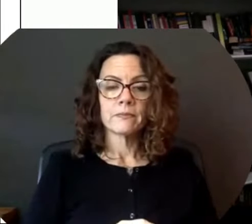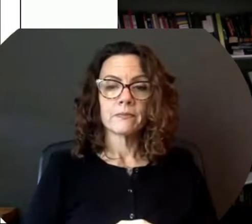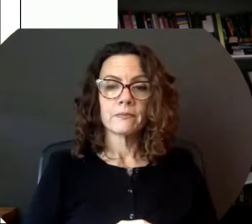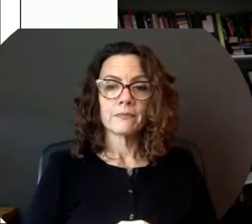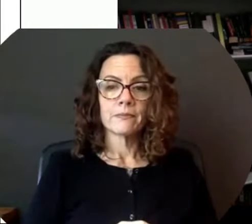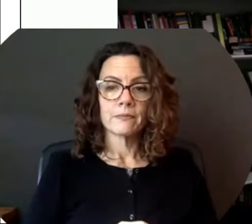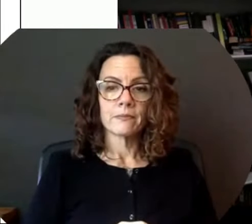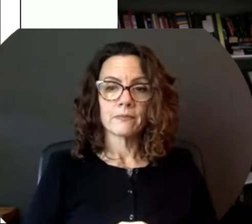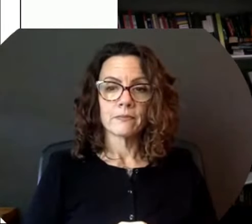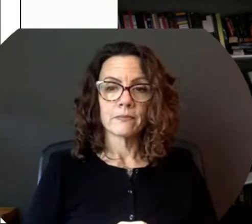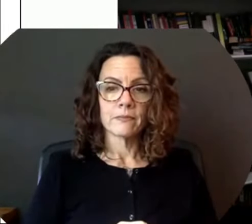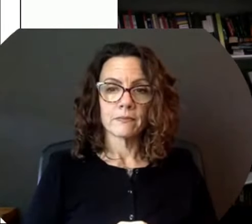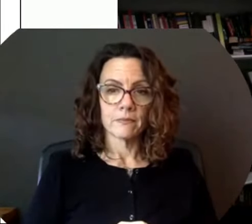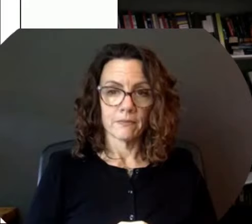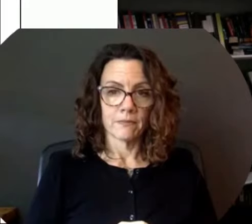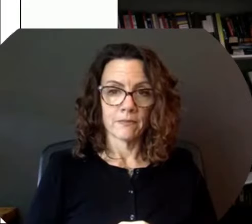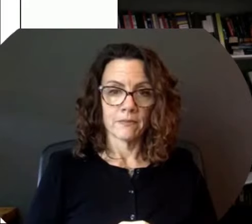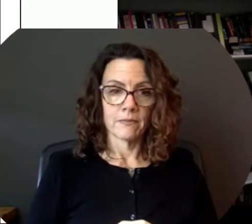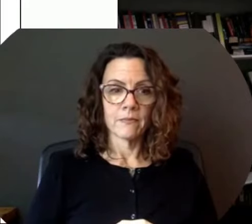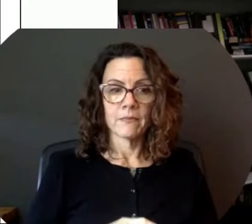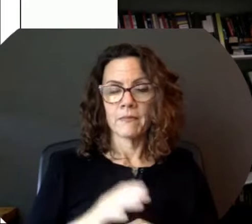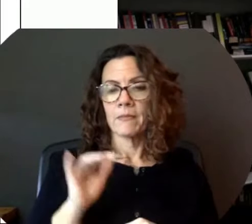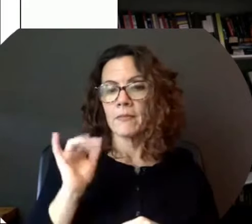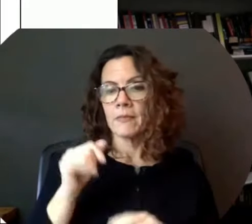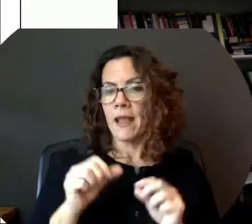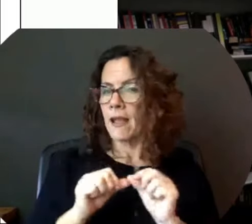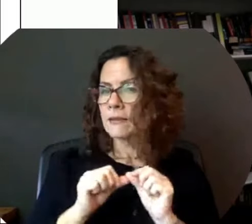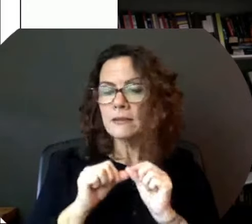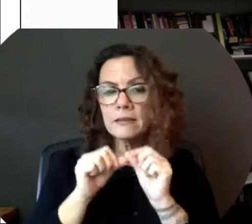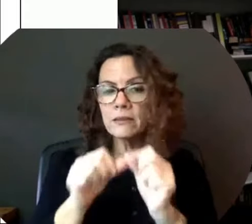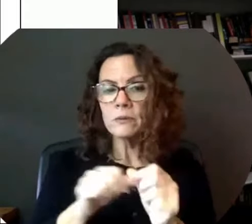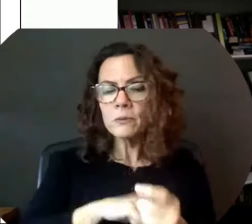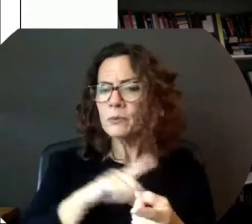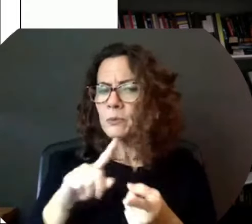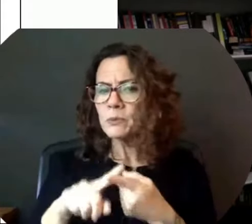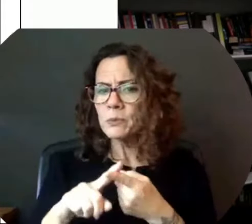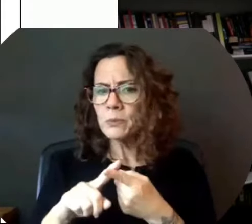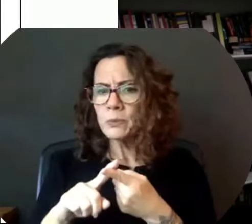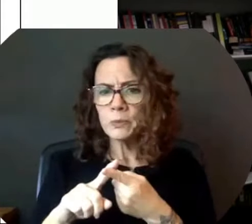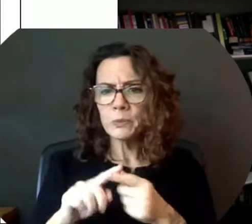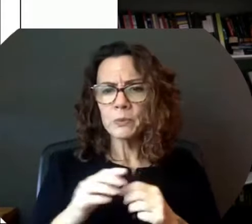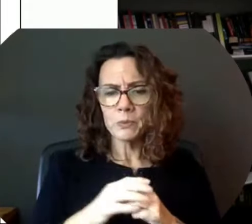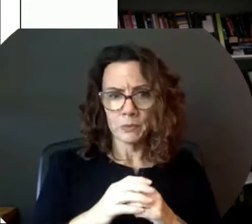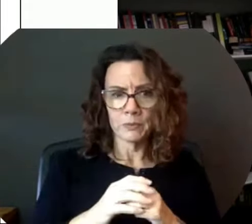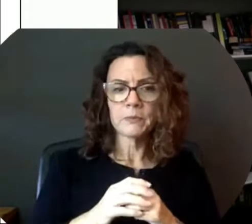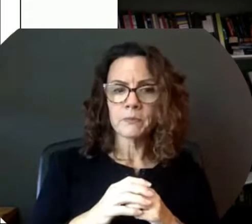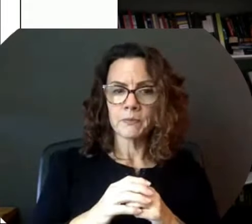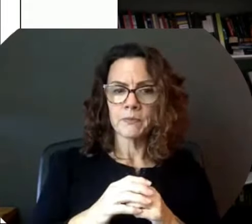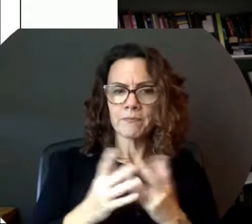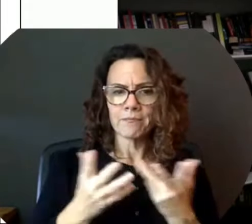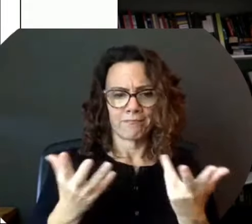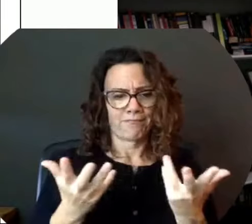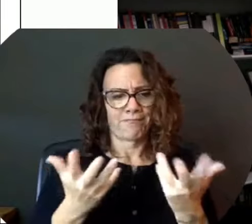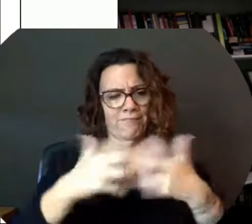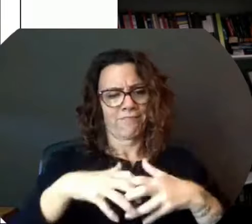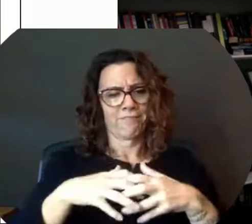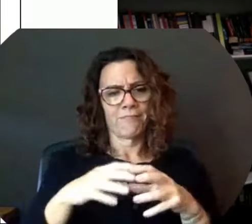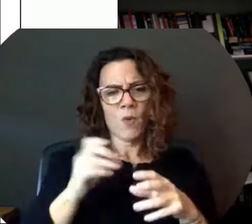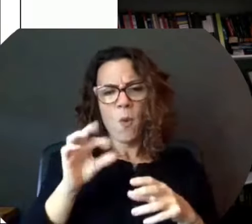often codified or hidden under the discourse of the food desert, which I